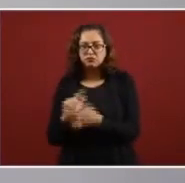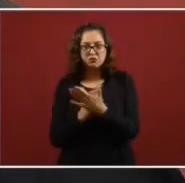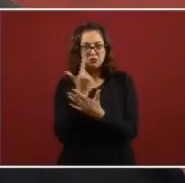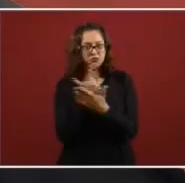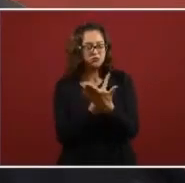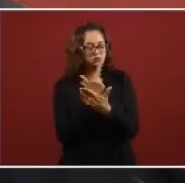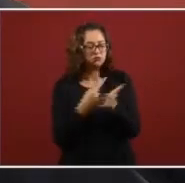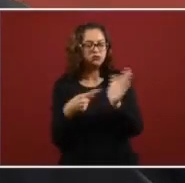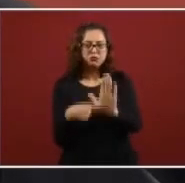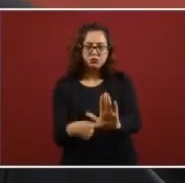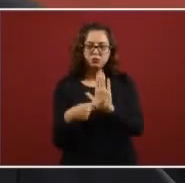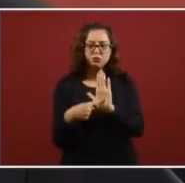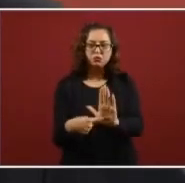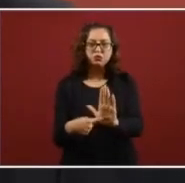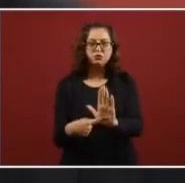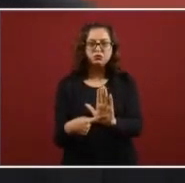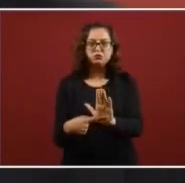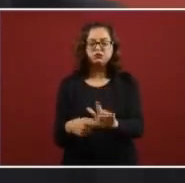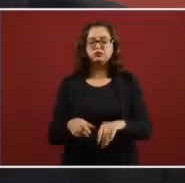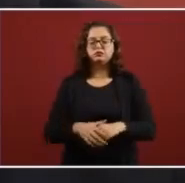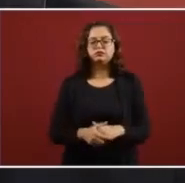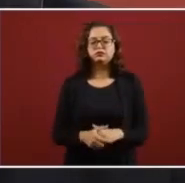used to give good accountability.